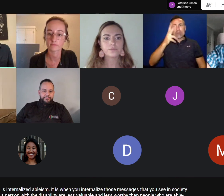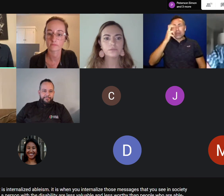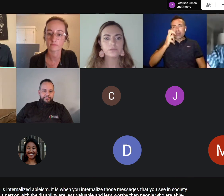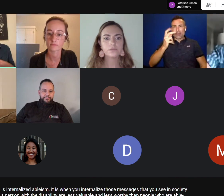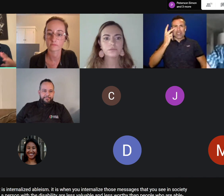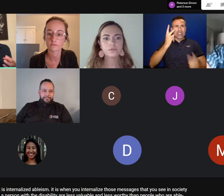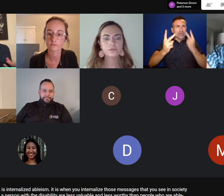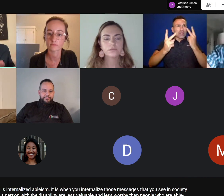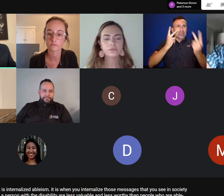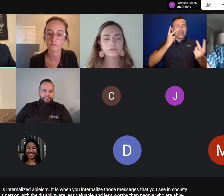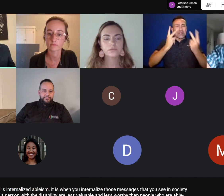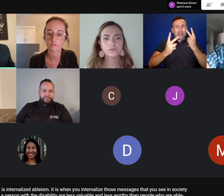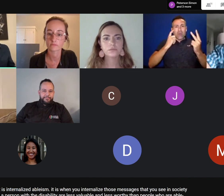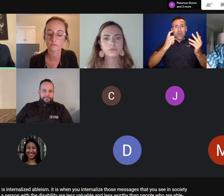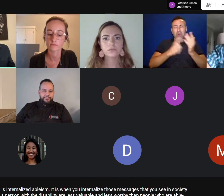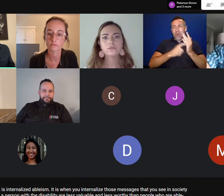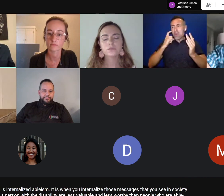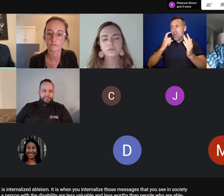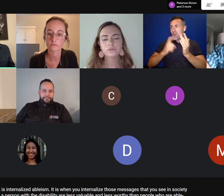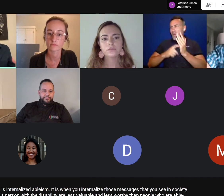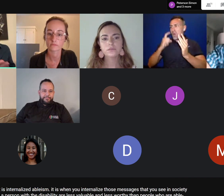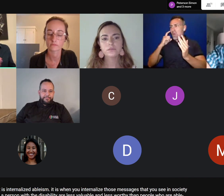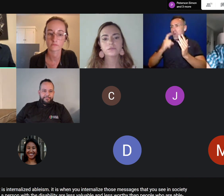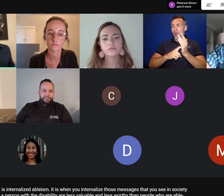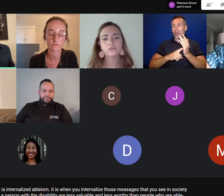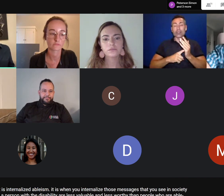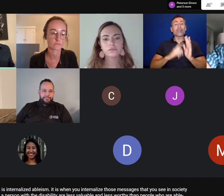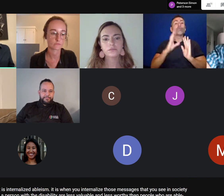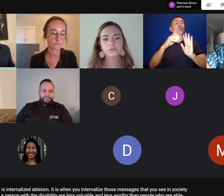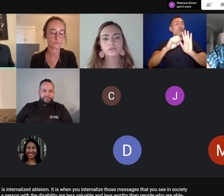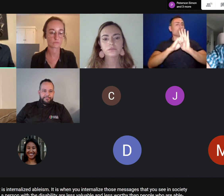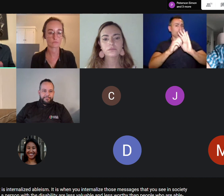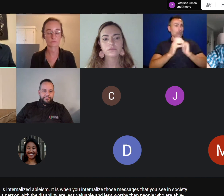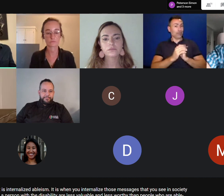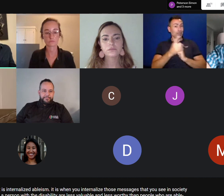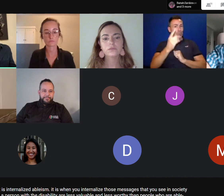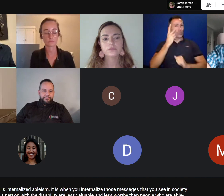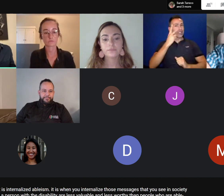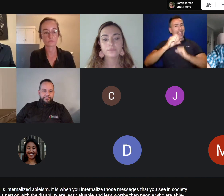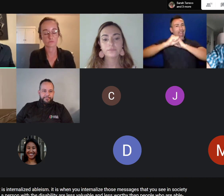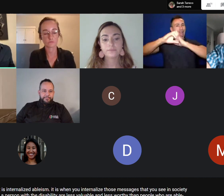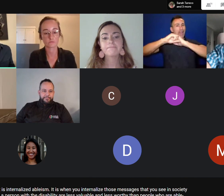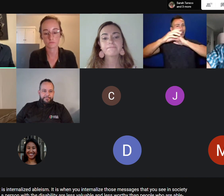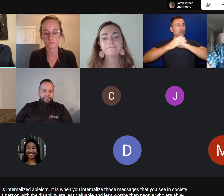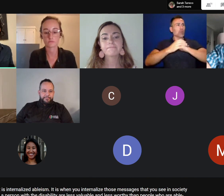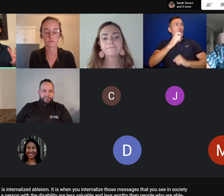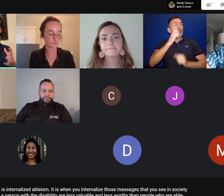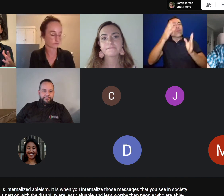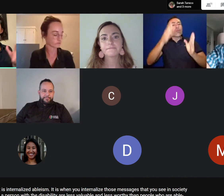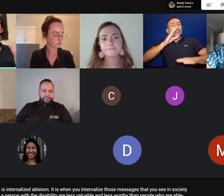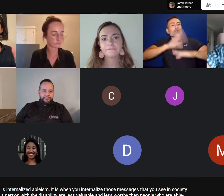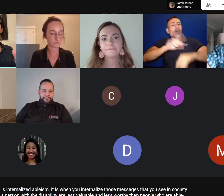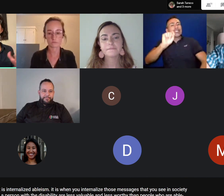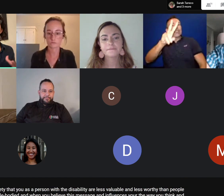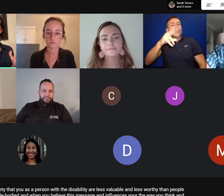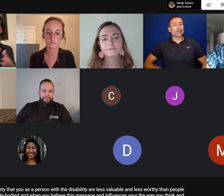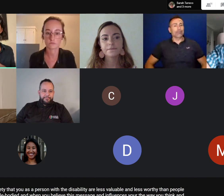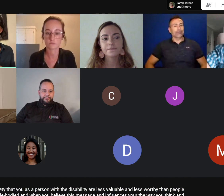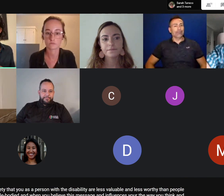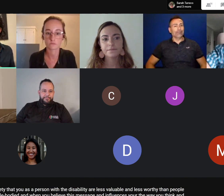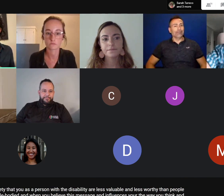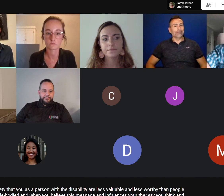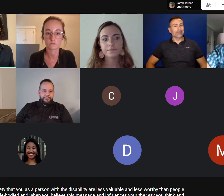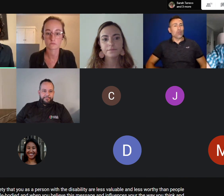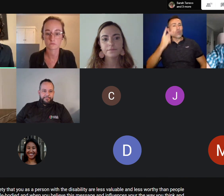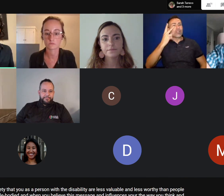even who gets spotlighted, for example, in advertising, and who's visible, who's on our TV screens, who's